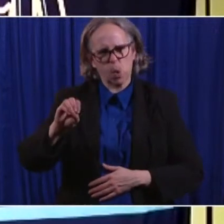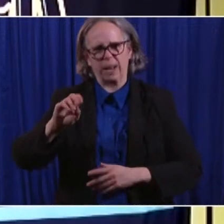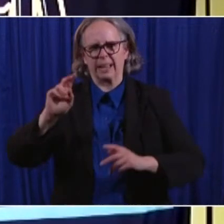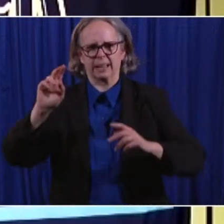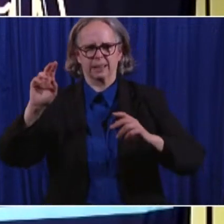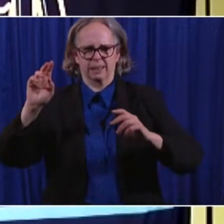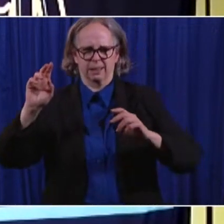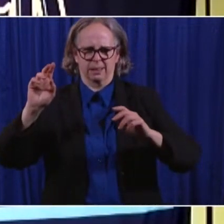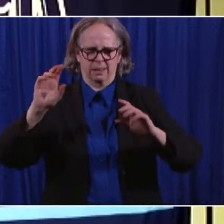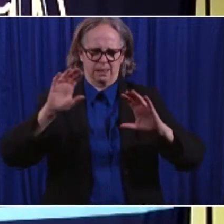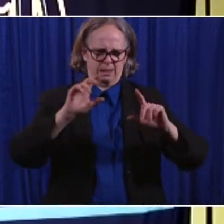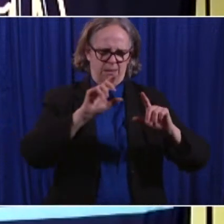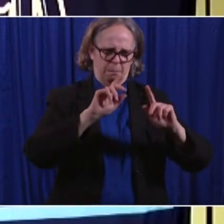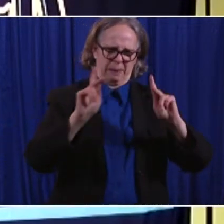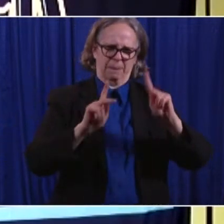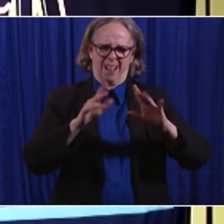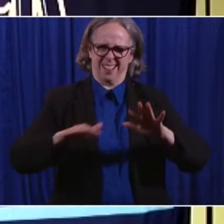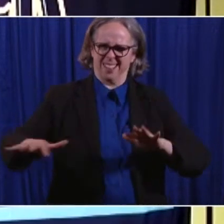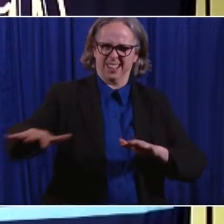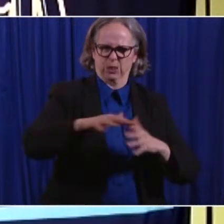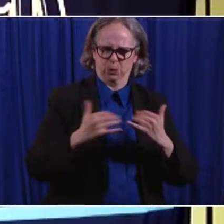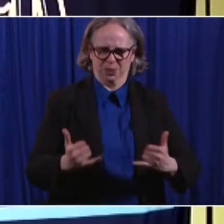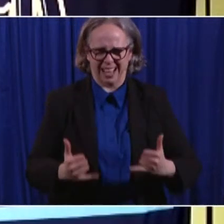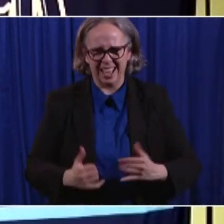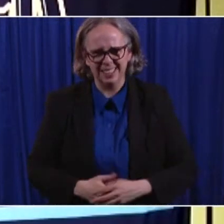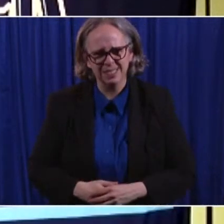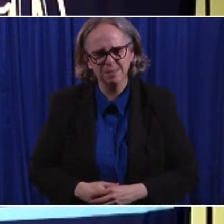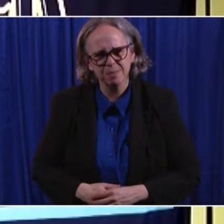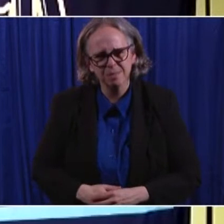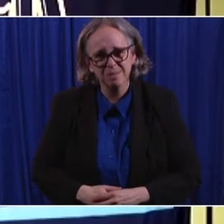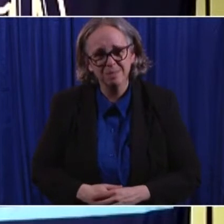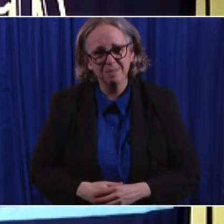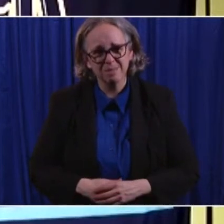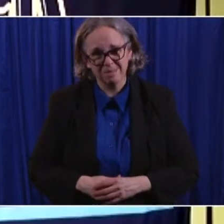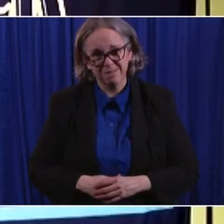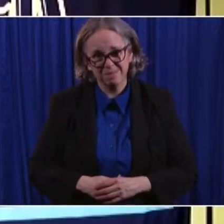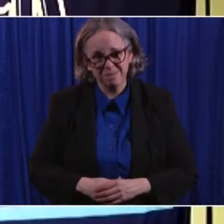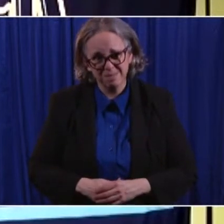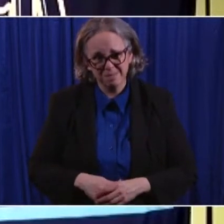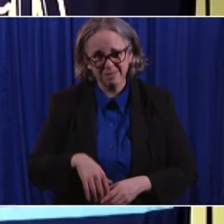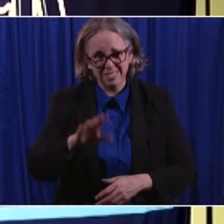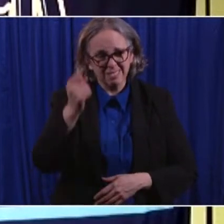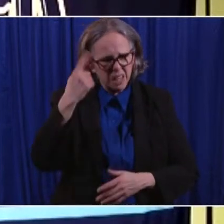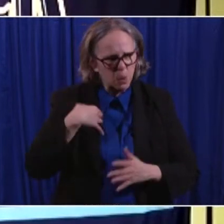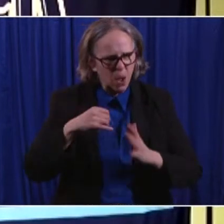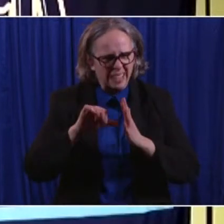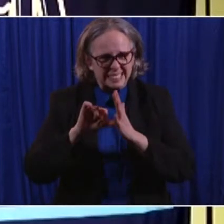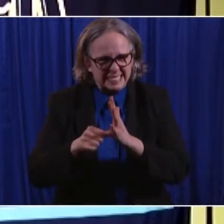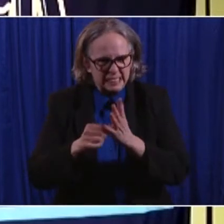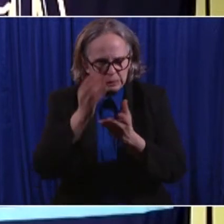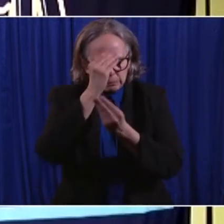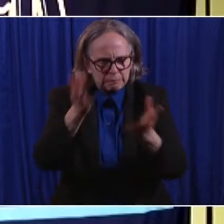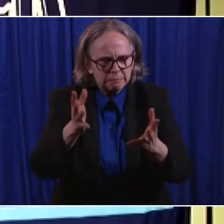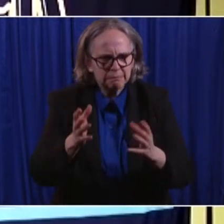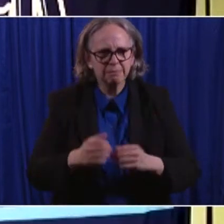area. I will tell you, Governor, they wanted to emphasize, and I'll emphasize again, the new website,